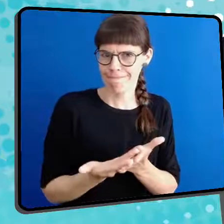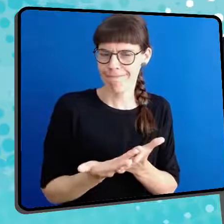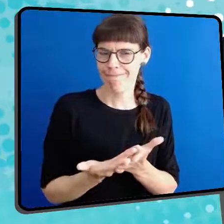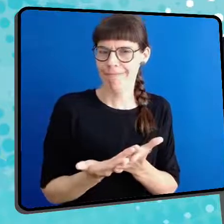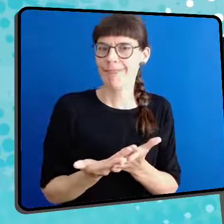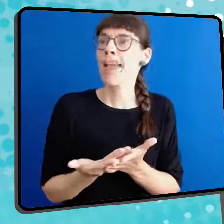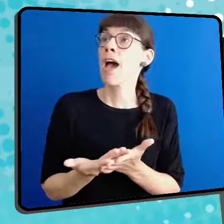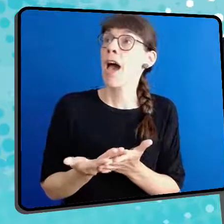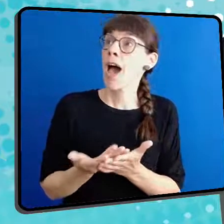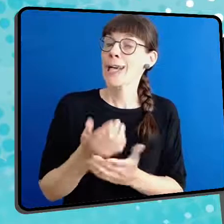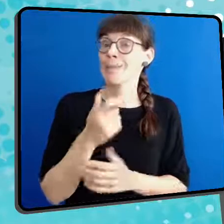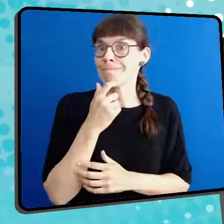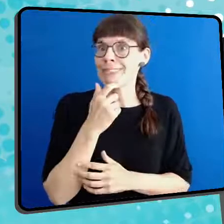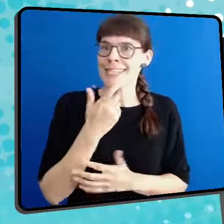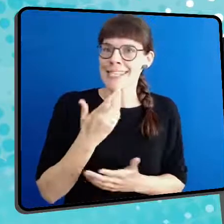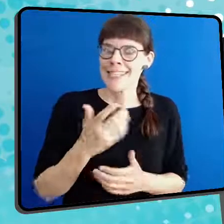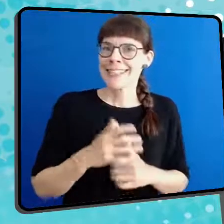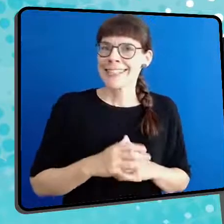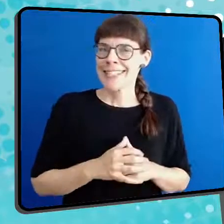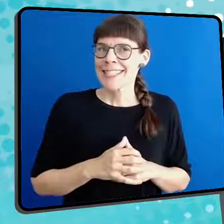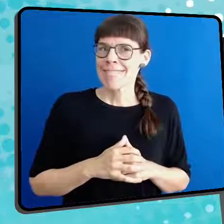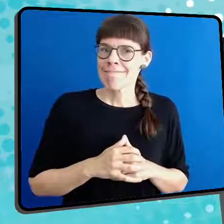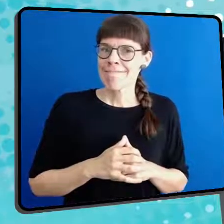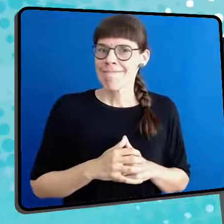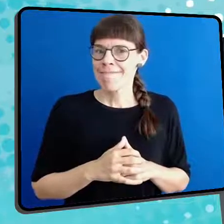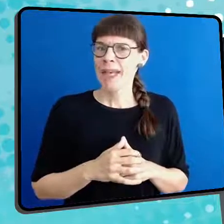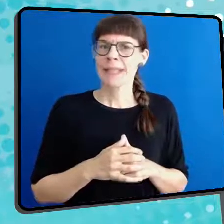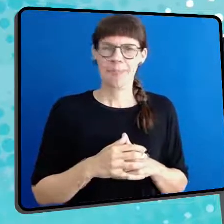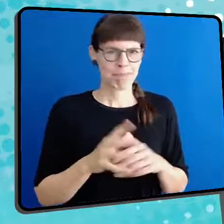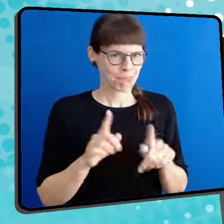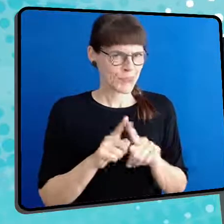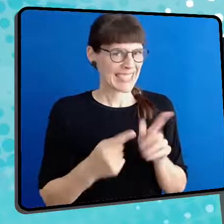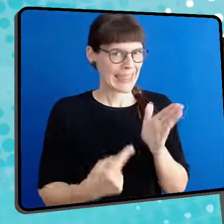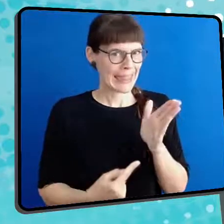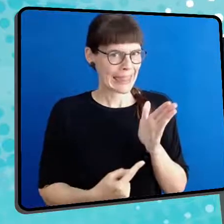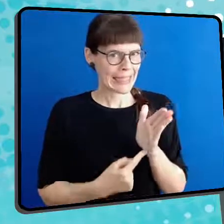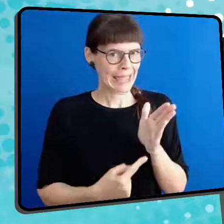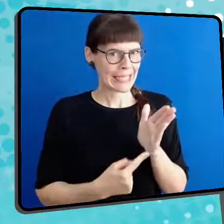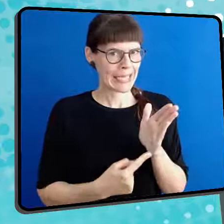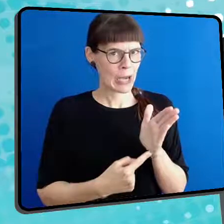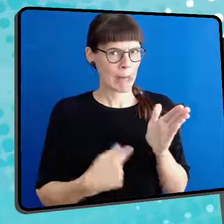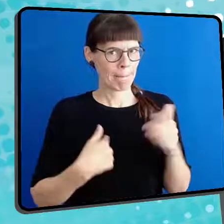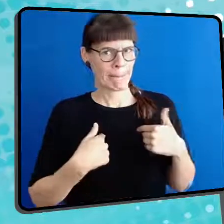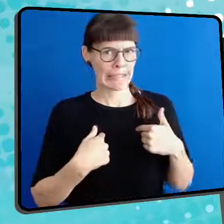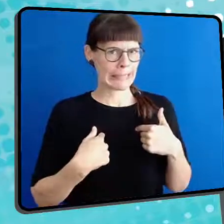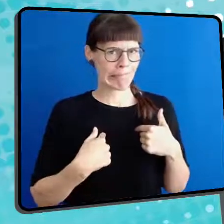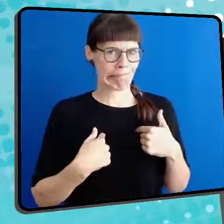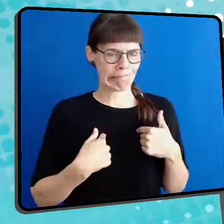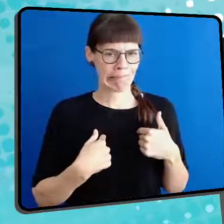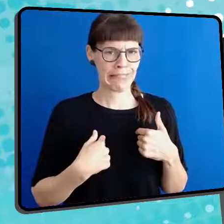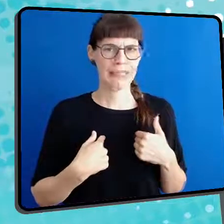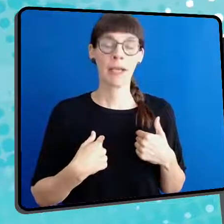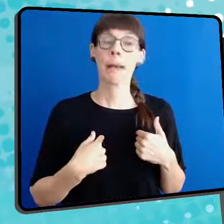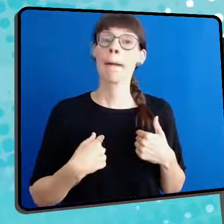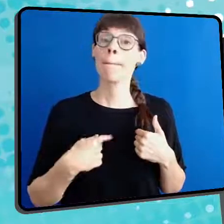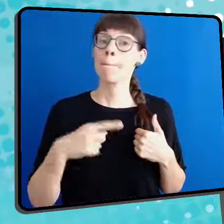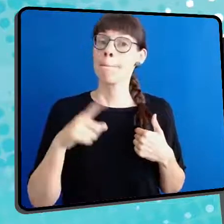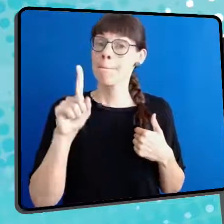Also, I think that's a little more of a technical question for my role. But what I would